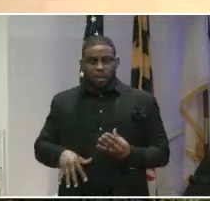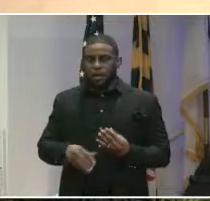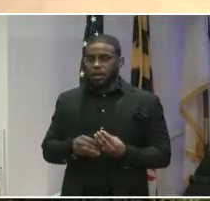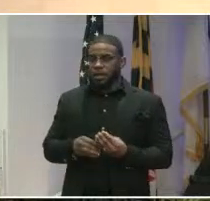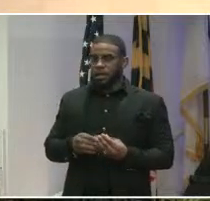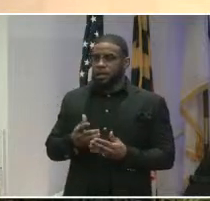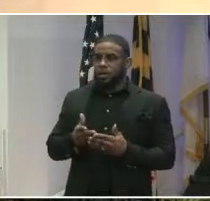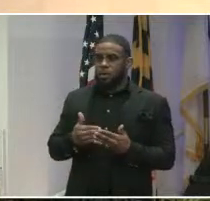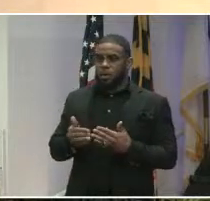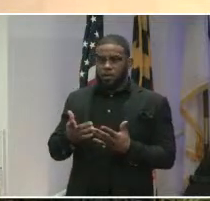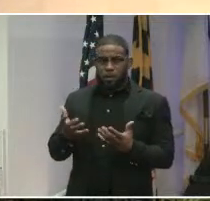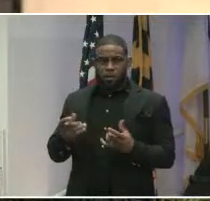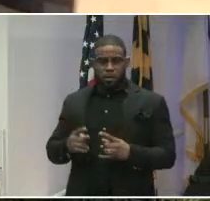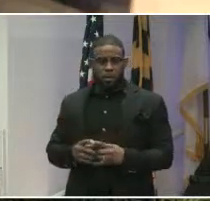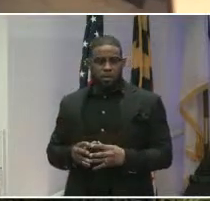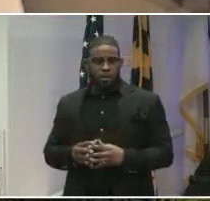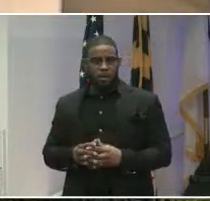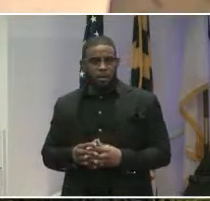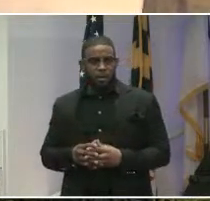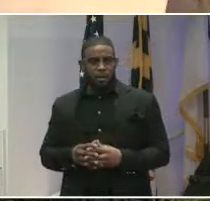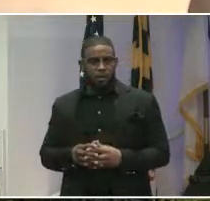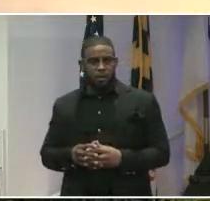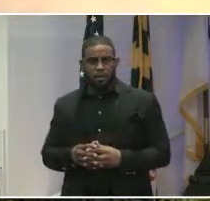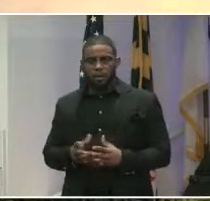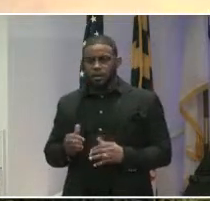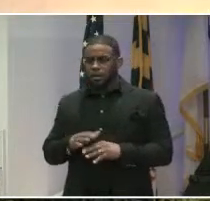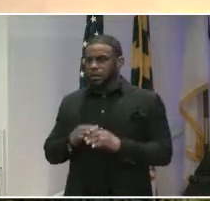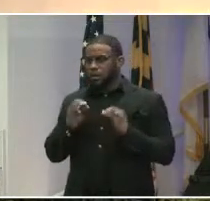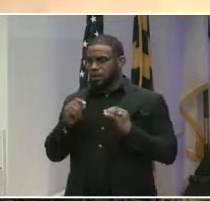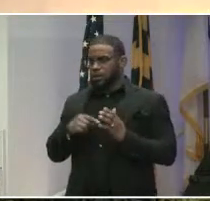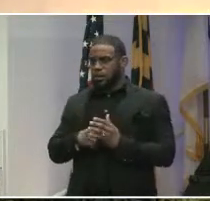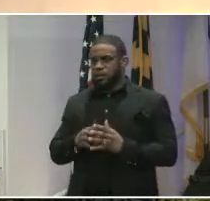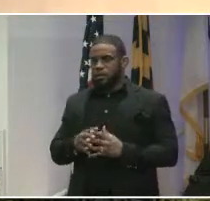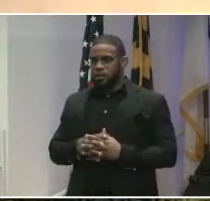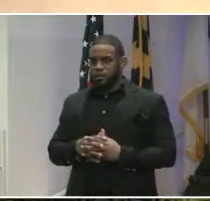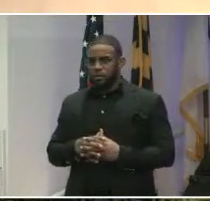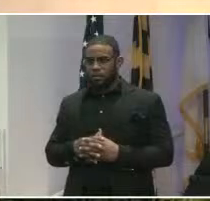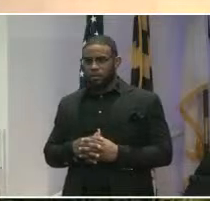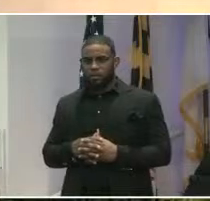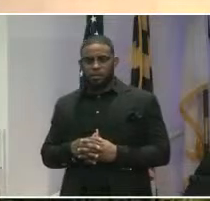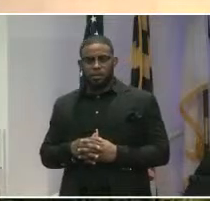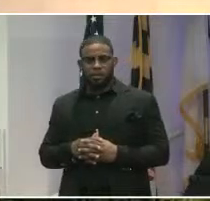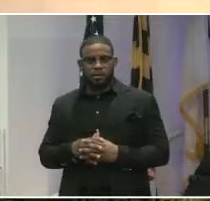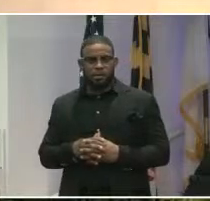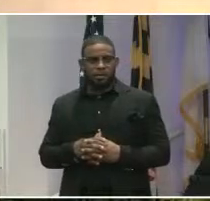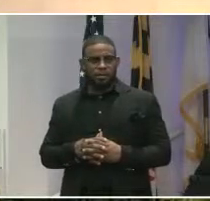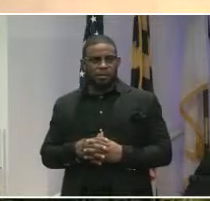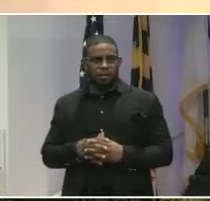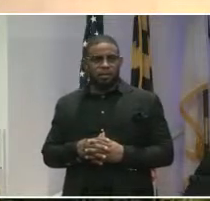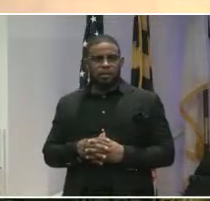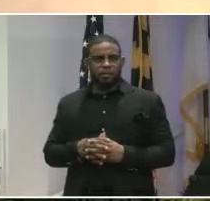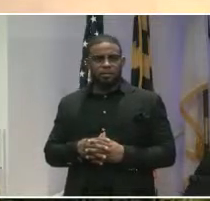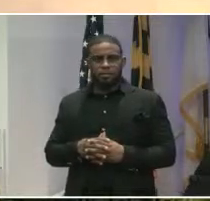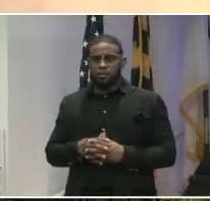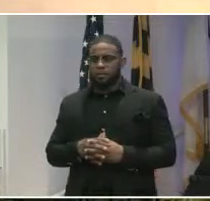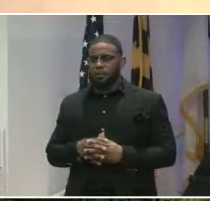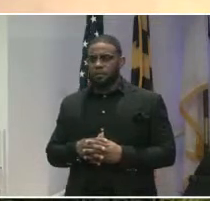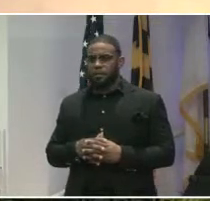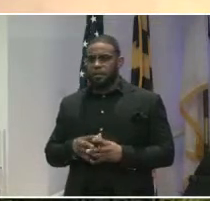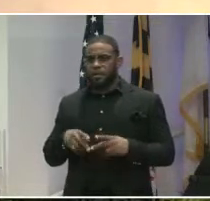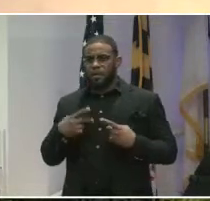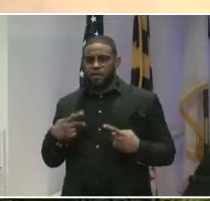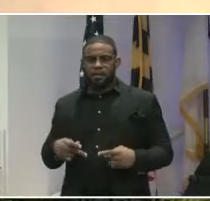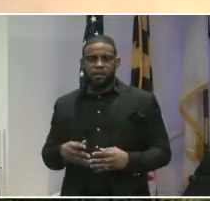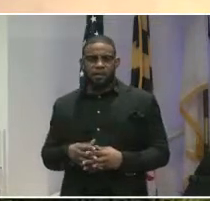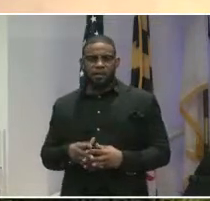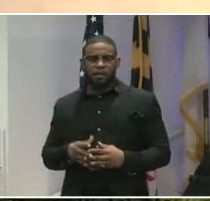added whatever they wanted to. Come on, I'm teaching this. They were the Oxford Dictionary says that the